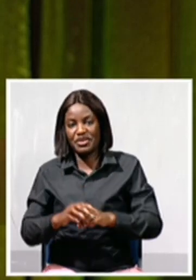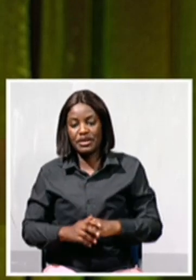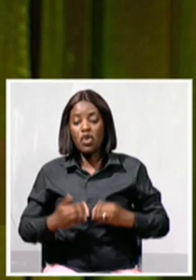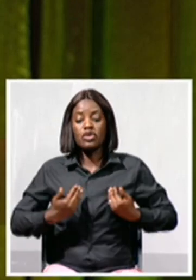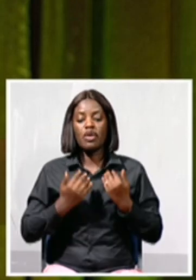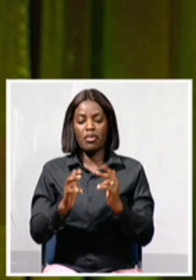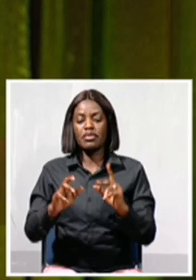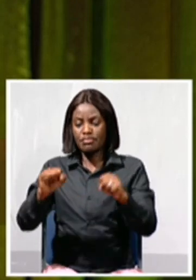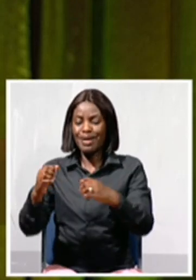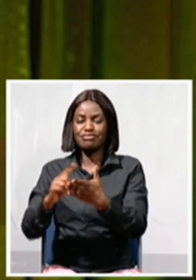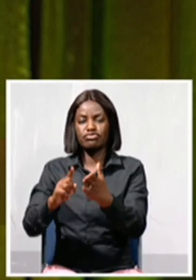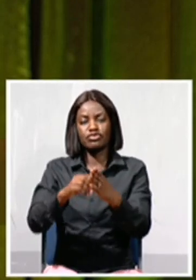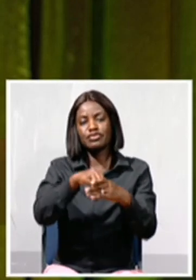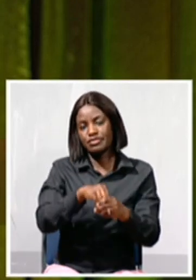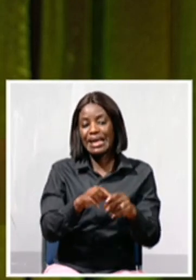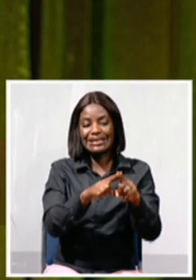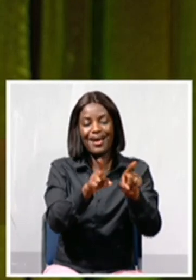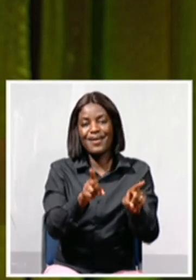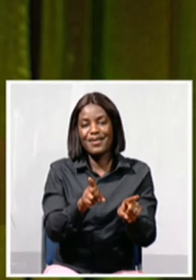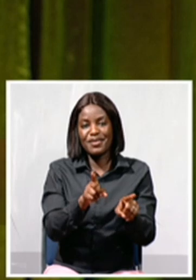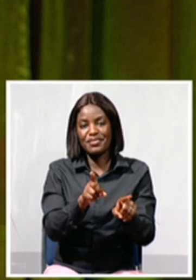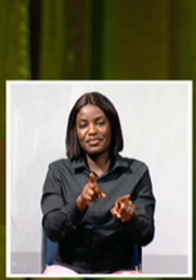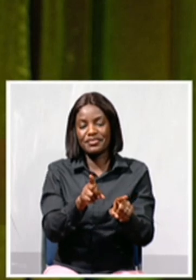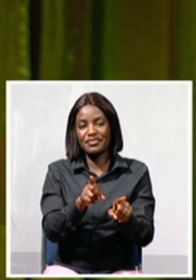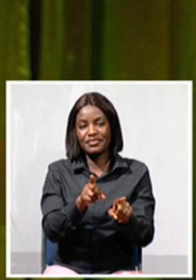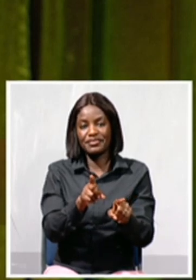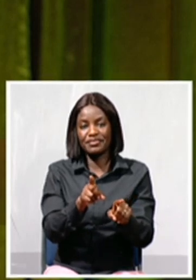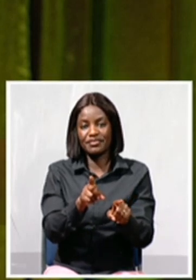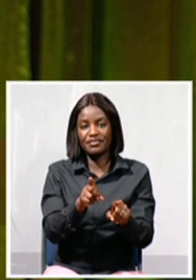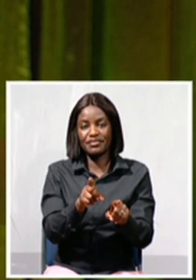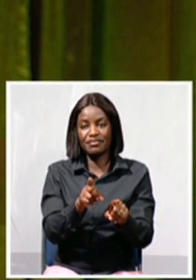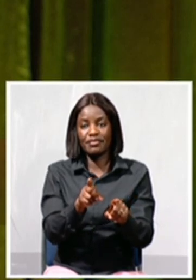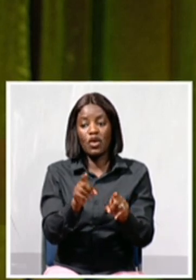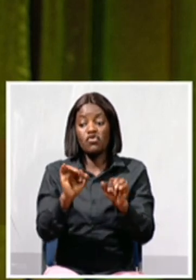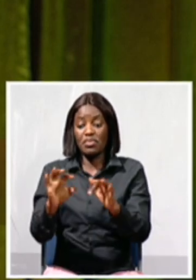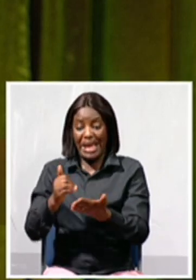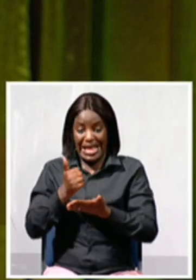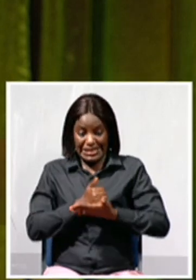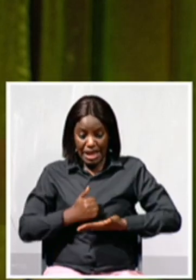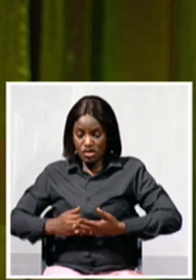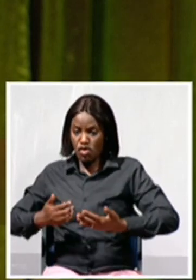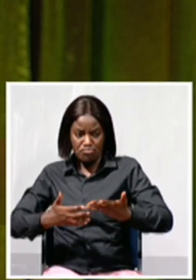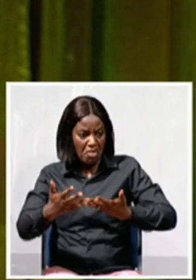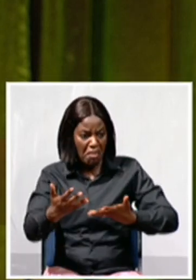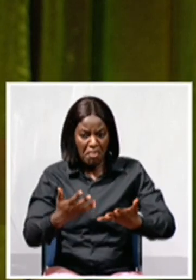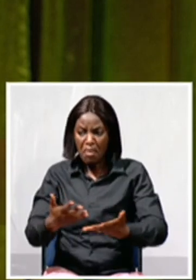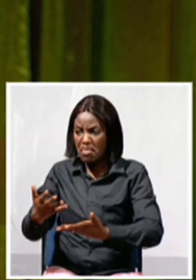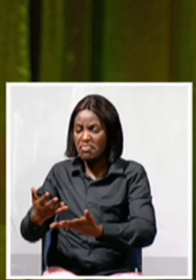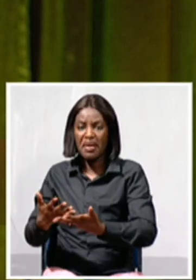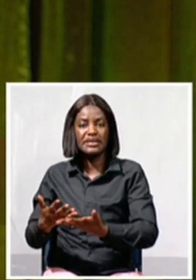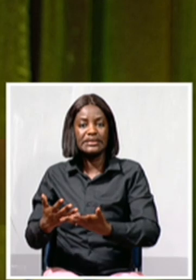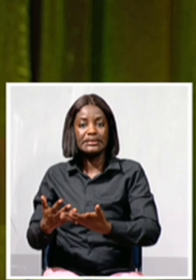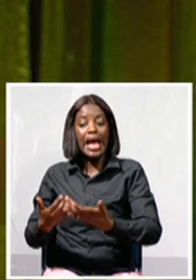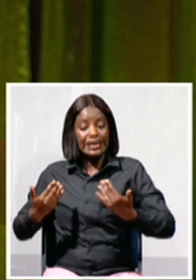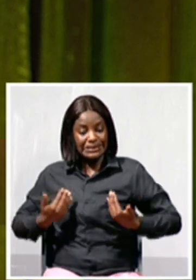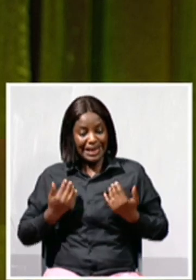and it's something different to then sit in and say strategically, young people consume information